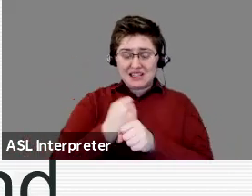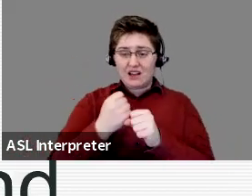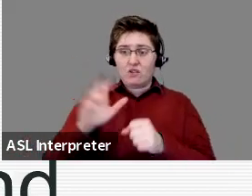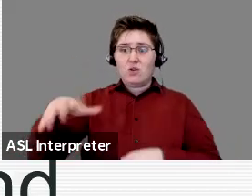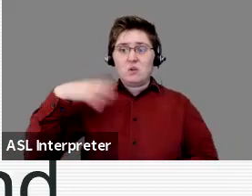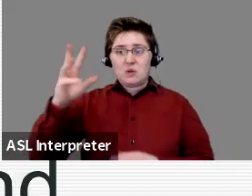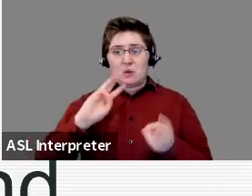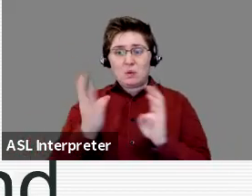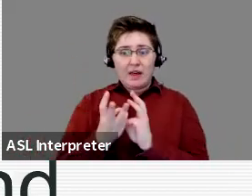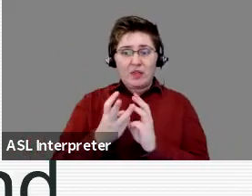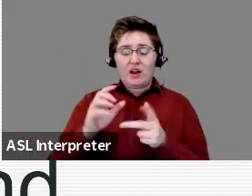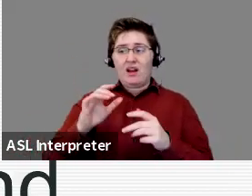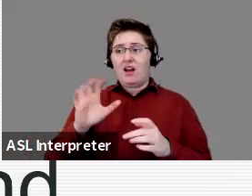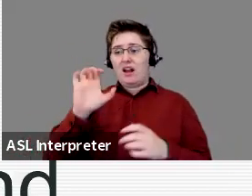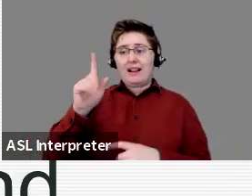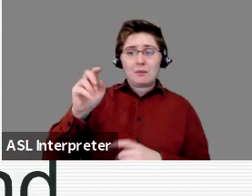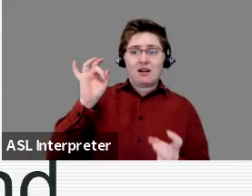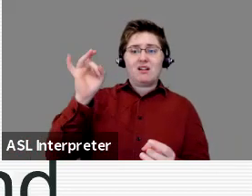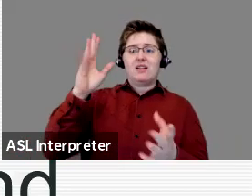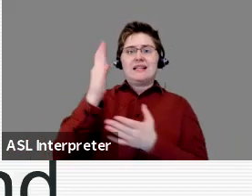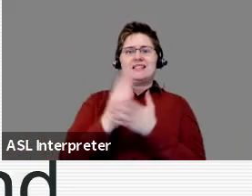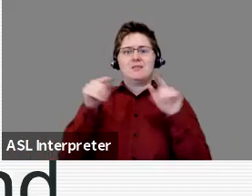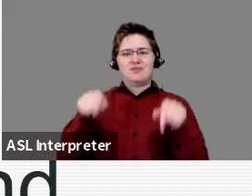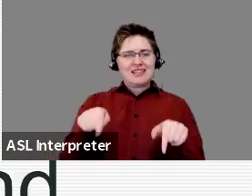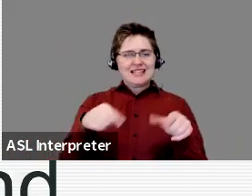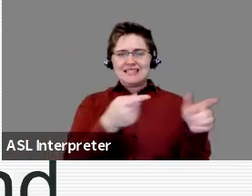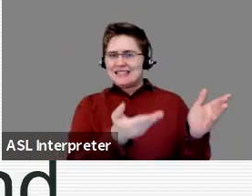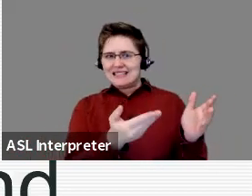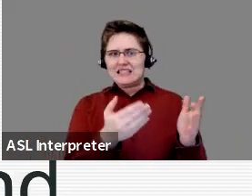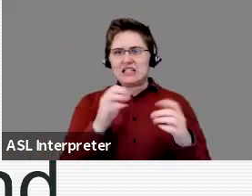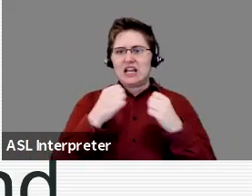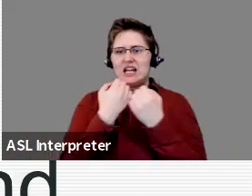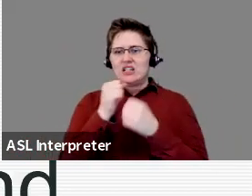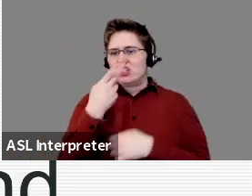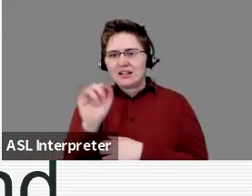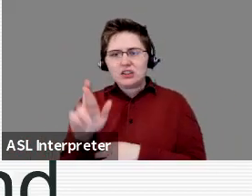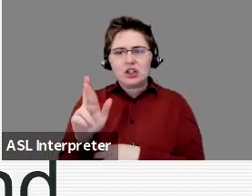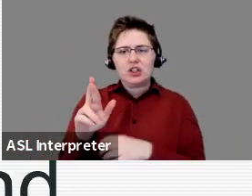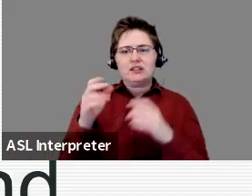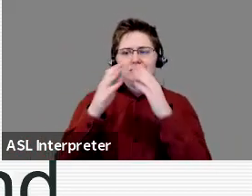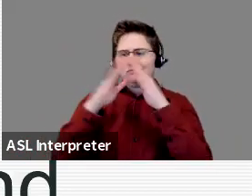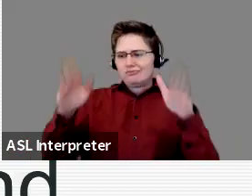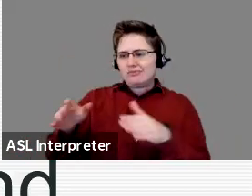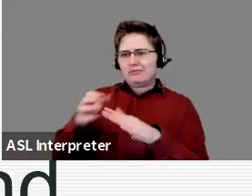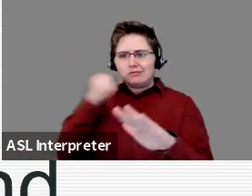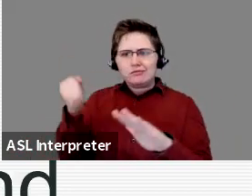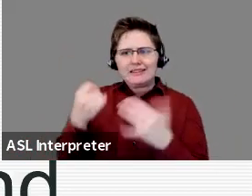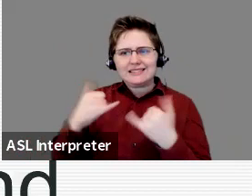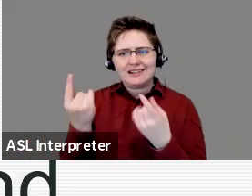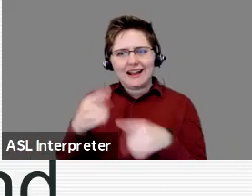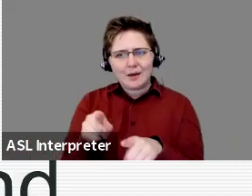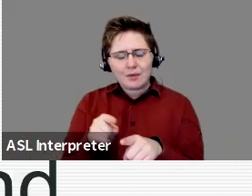weather events, of climate disasters, in which some of this institutionalization and sheltering is still happening, and trying to figure out how to do that